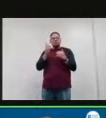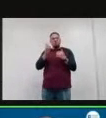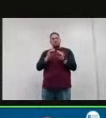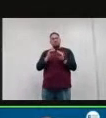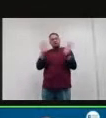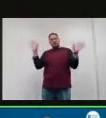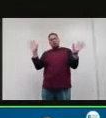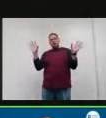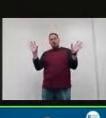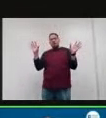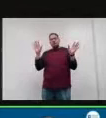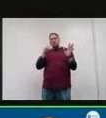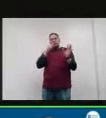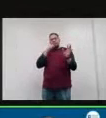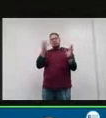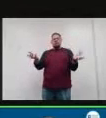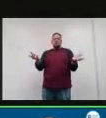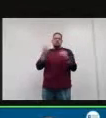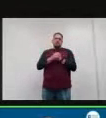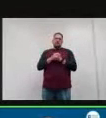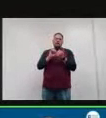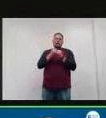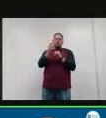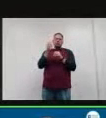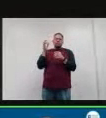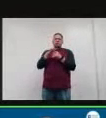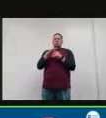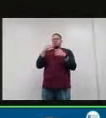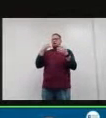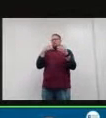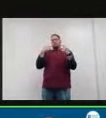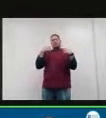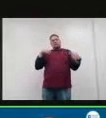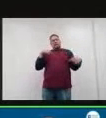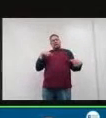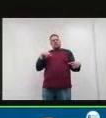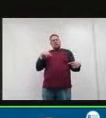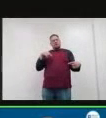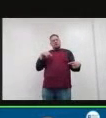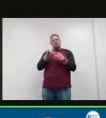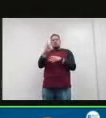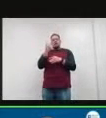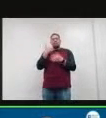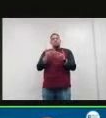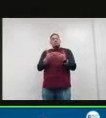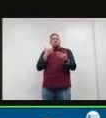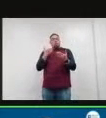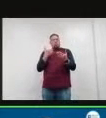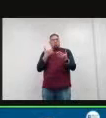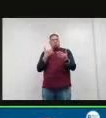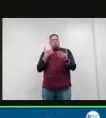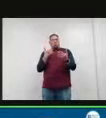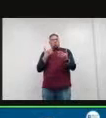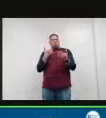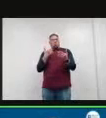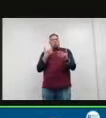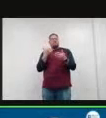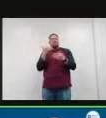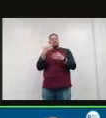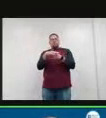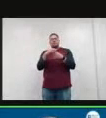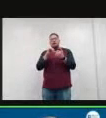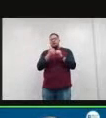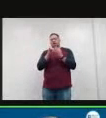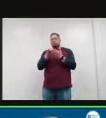public, from the way you cast the debate that you had before the vote, how it's recorded in the minutes, and